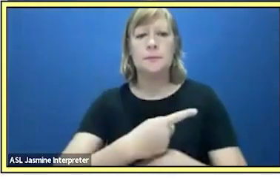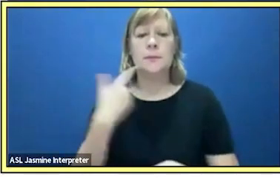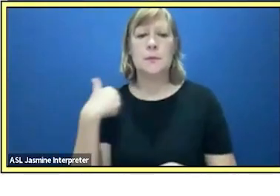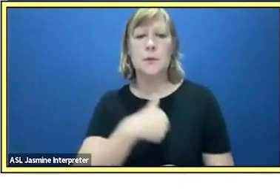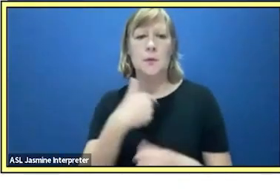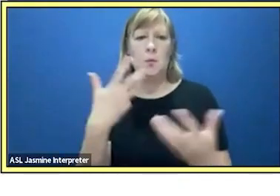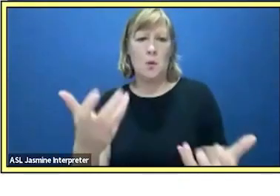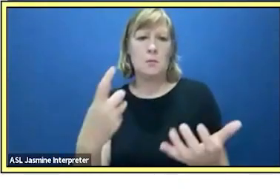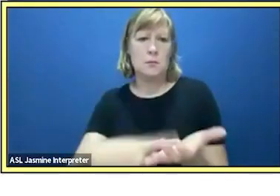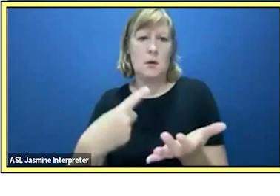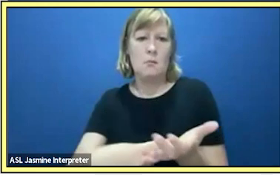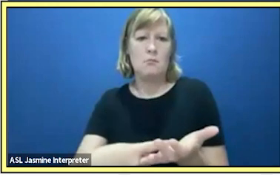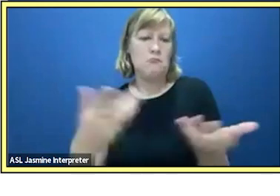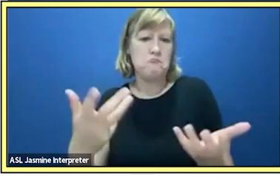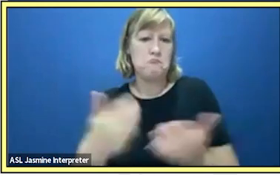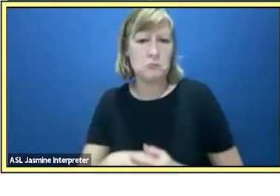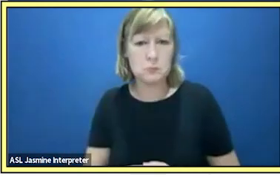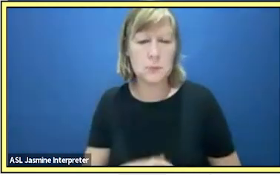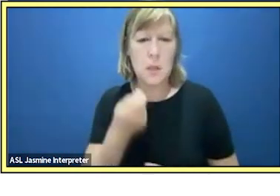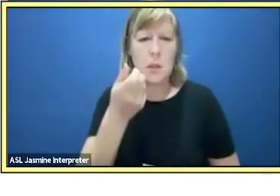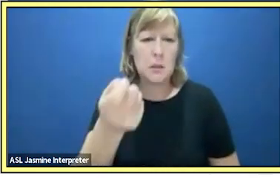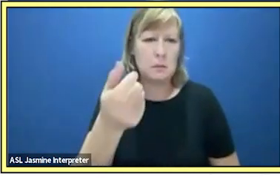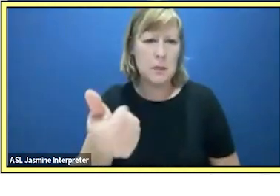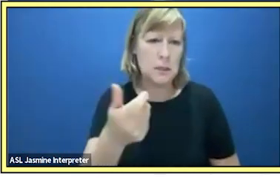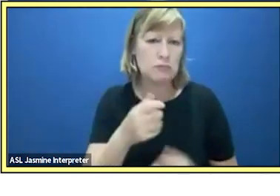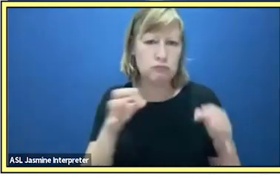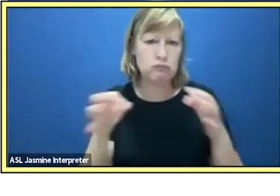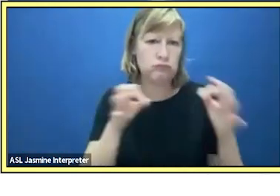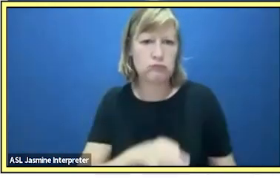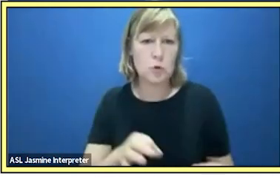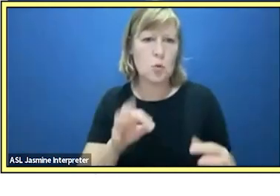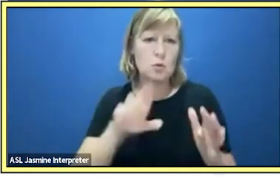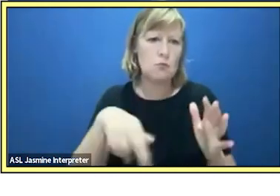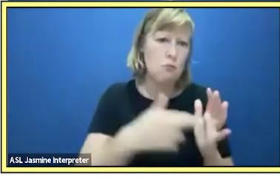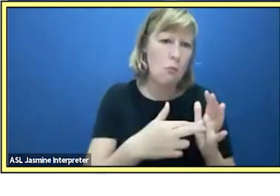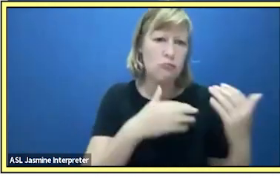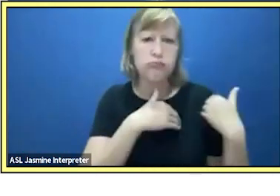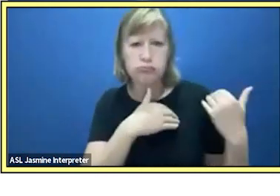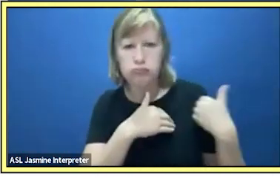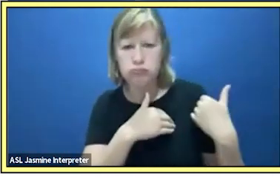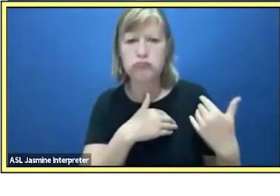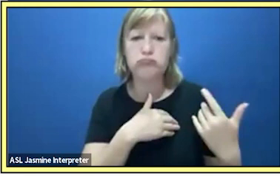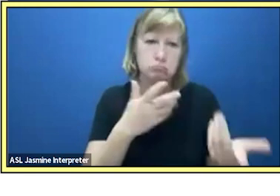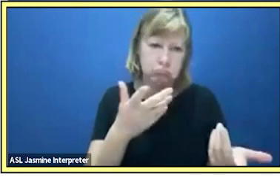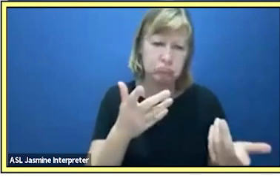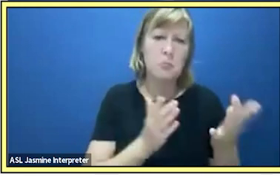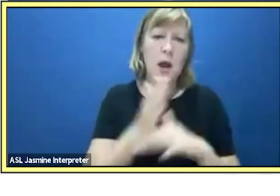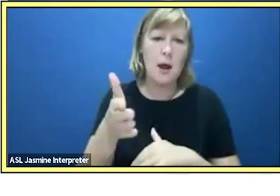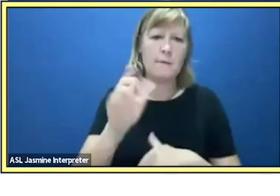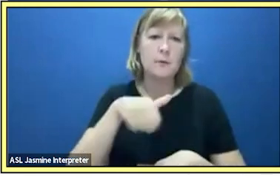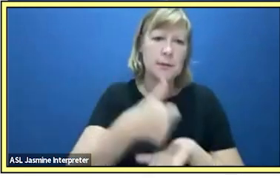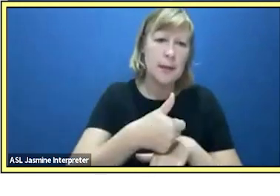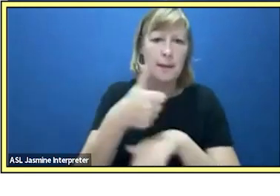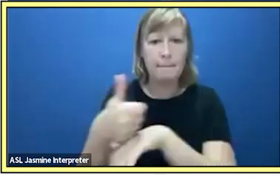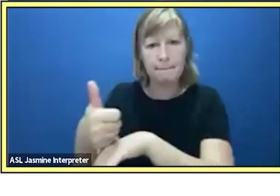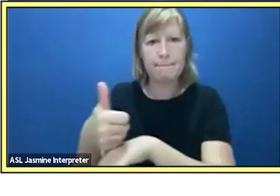So today, what we wanted to talk about is get into a little bit about what the roles and responsibilities will be once we